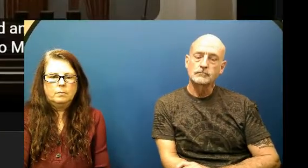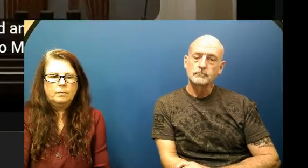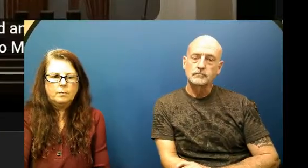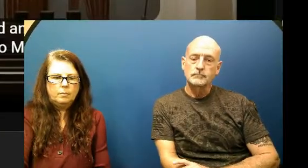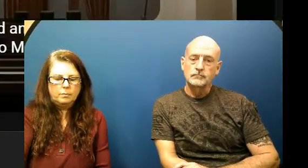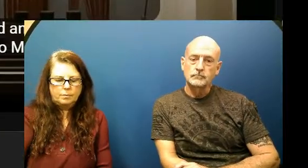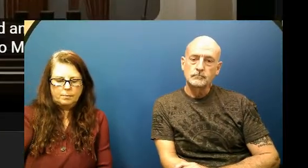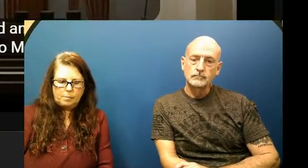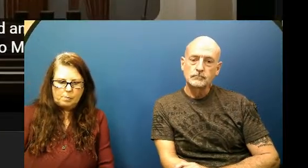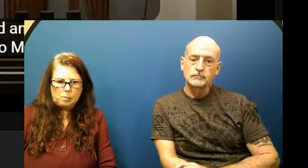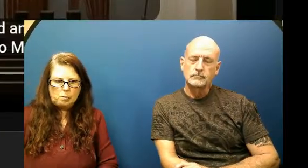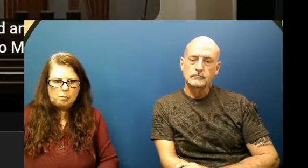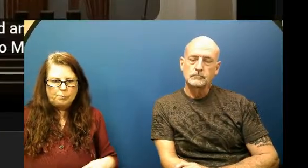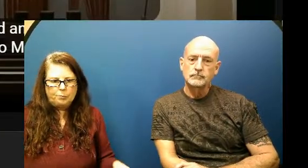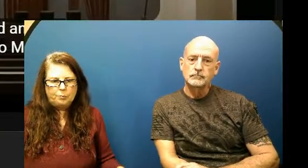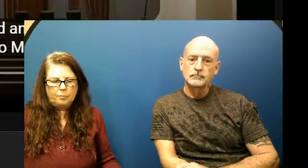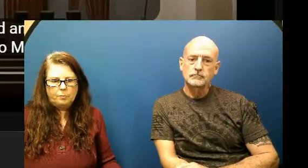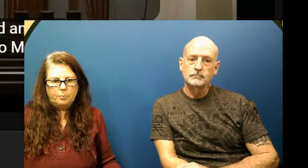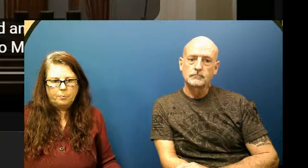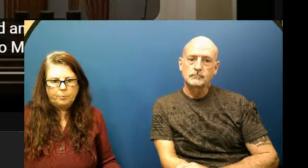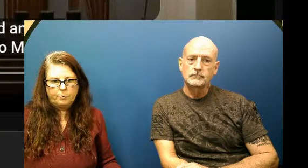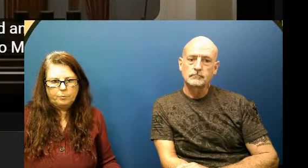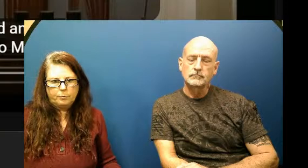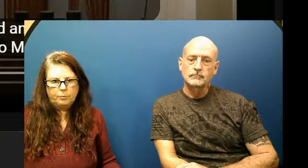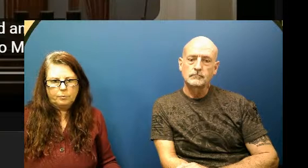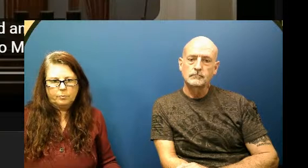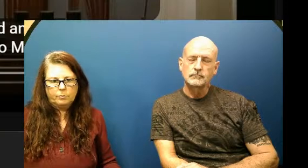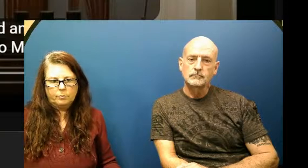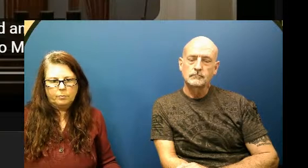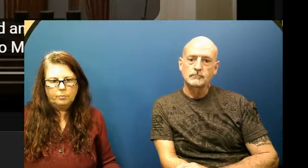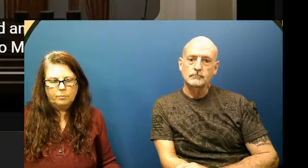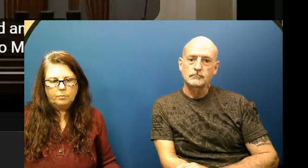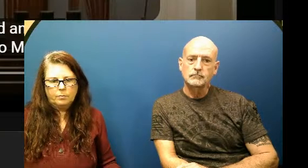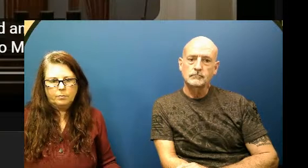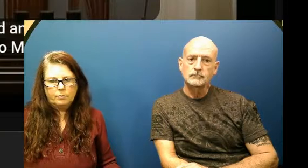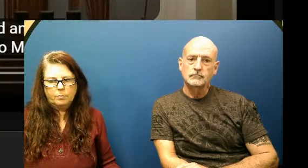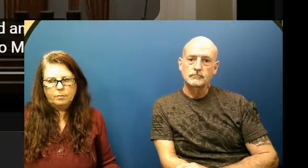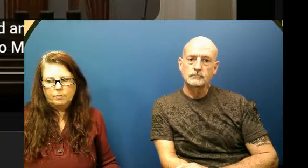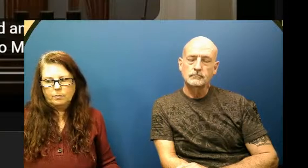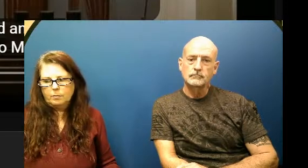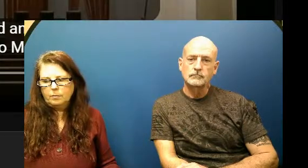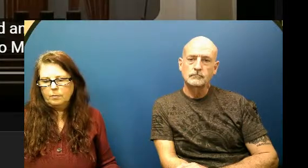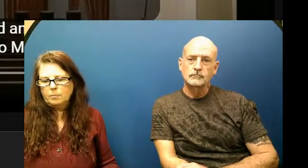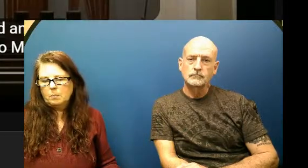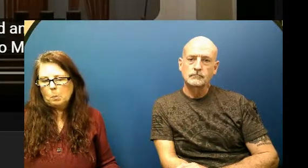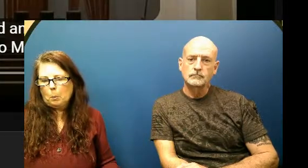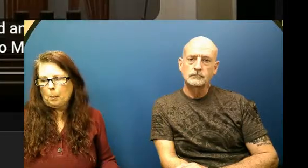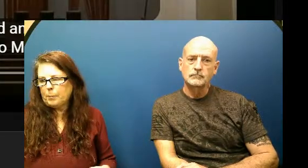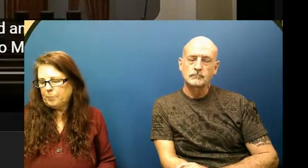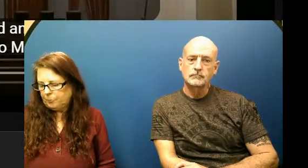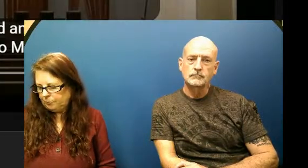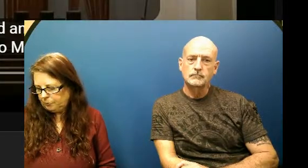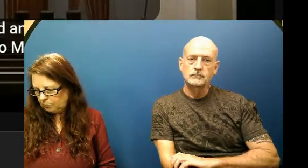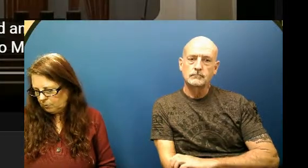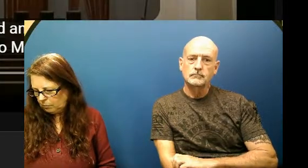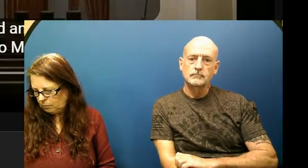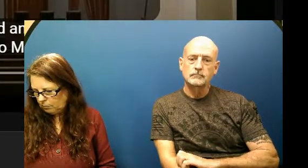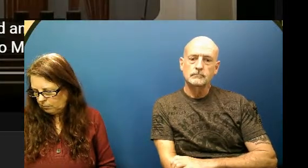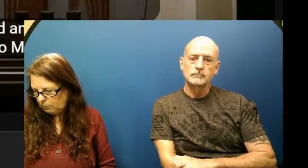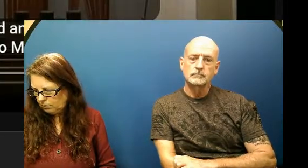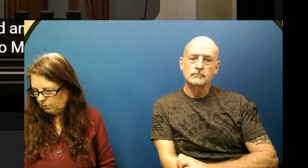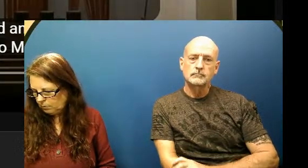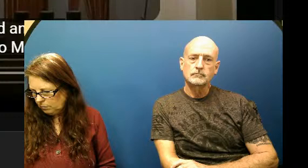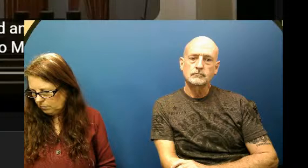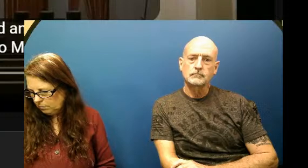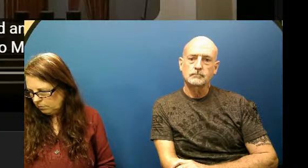march through the strict scrutiny analysis and analyze their interests. I do not think that they have a compelling governmental